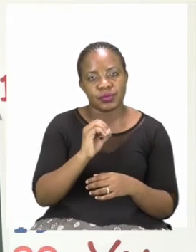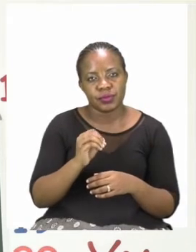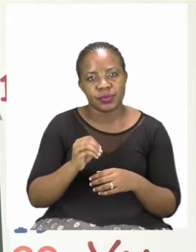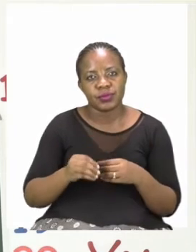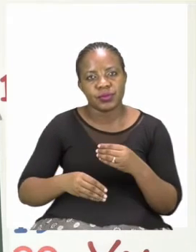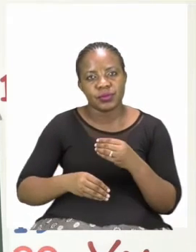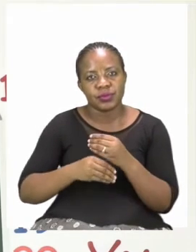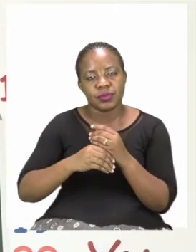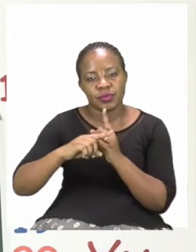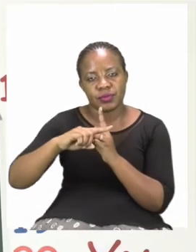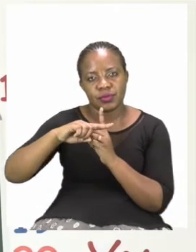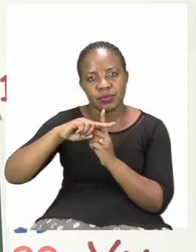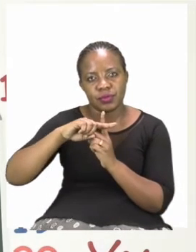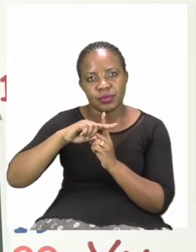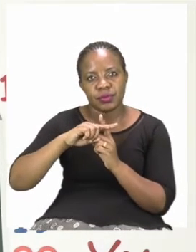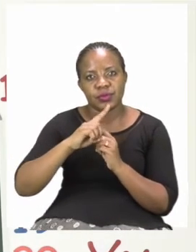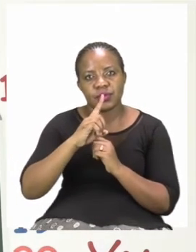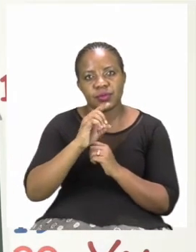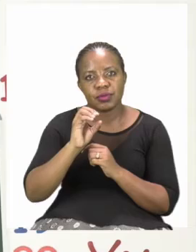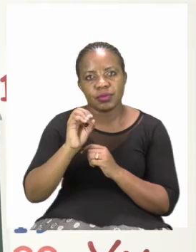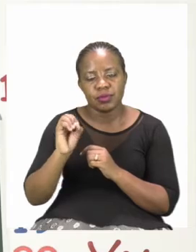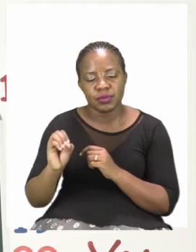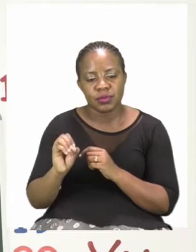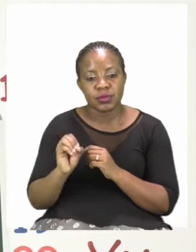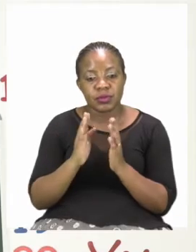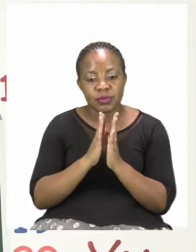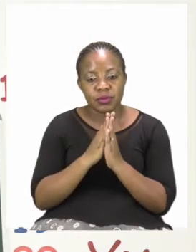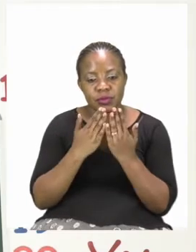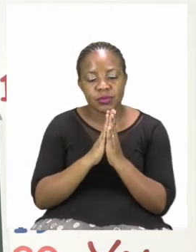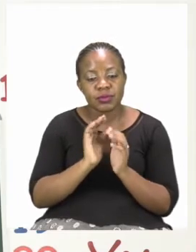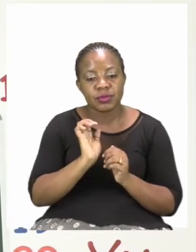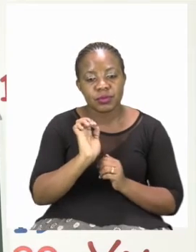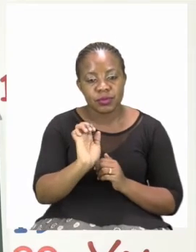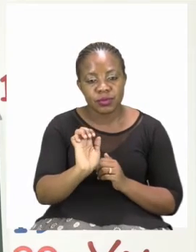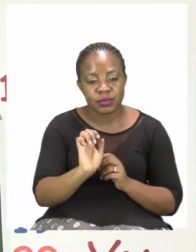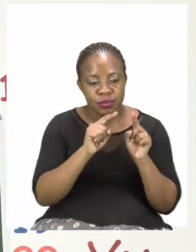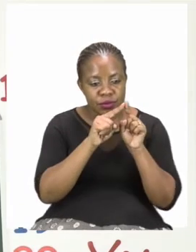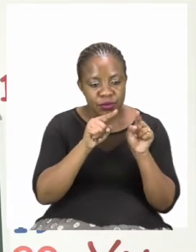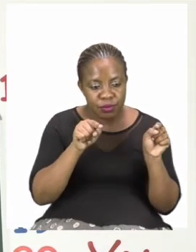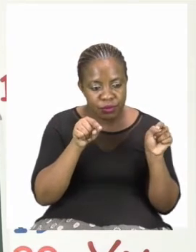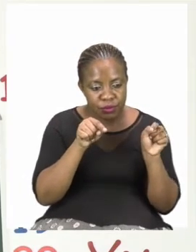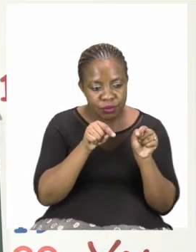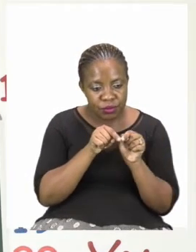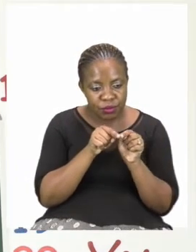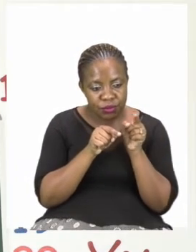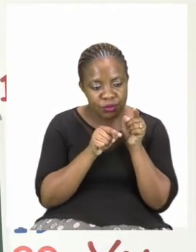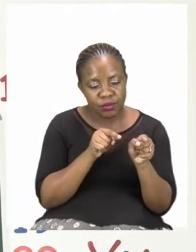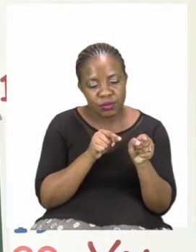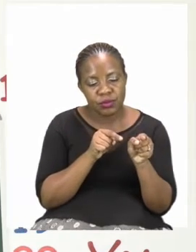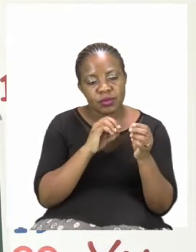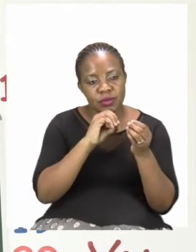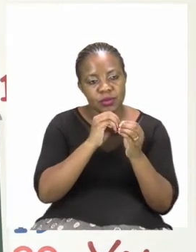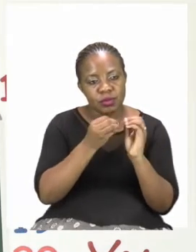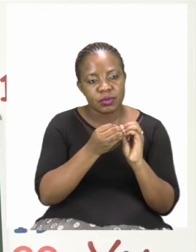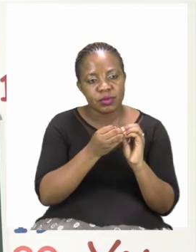My Body. And before we get into any lessons, boys and girls, it is important for us